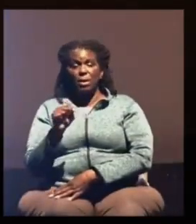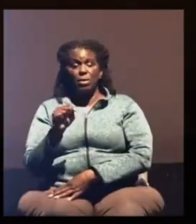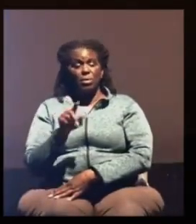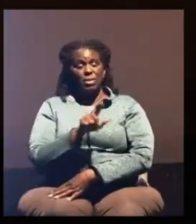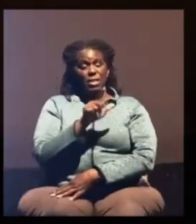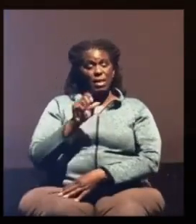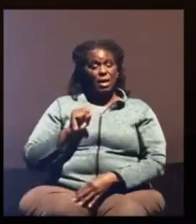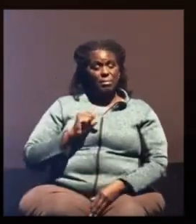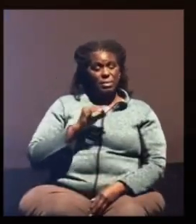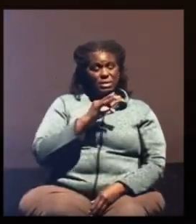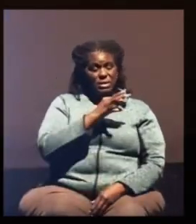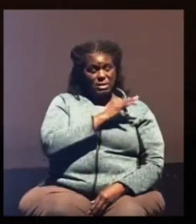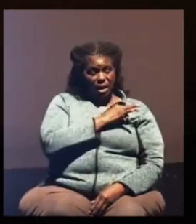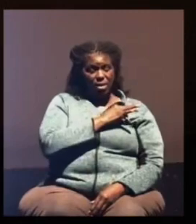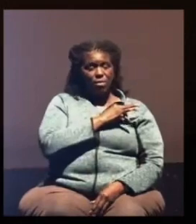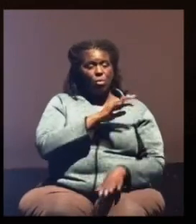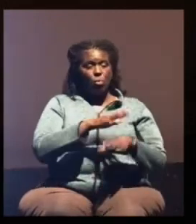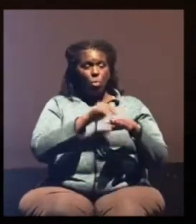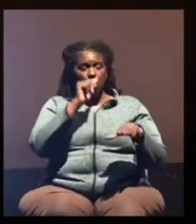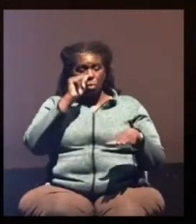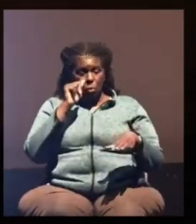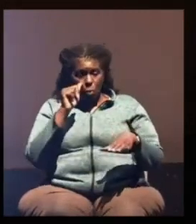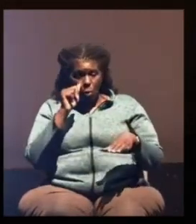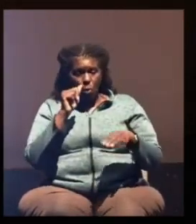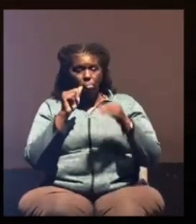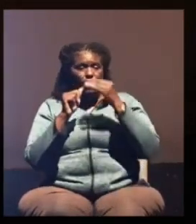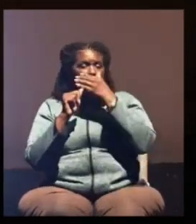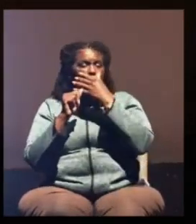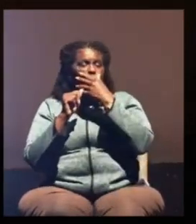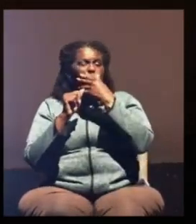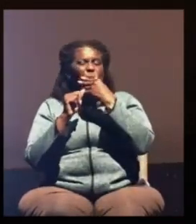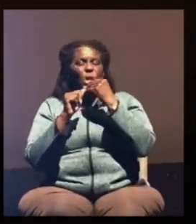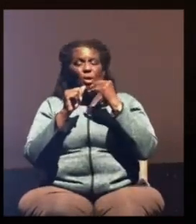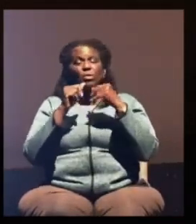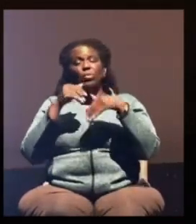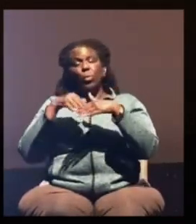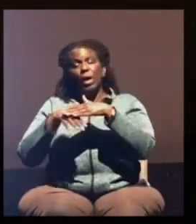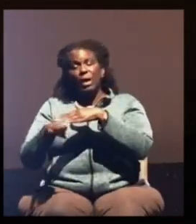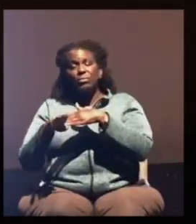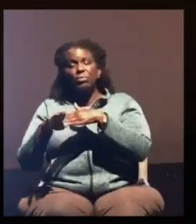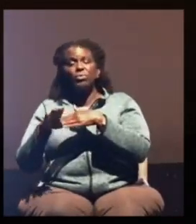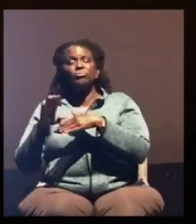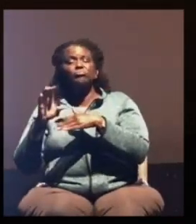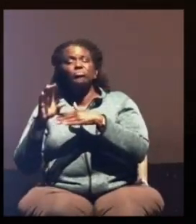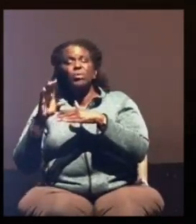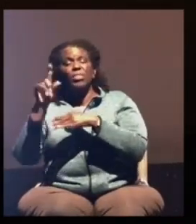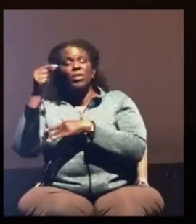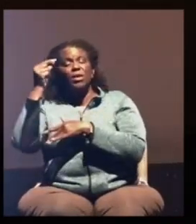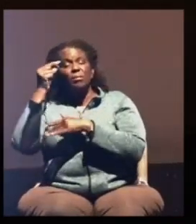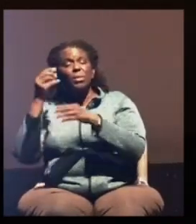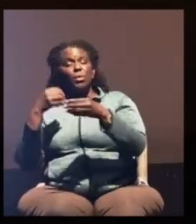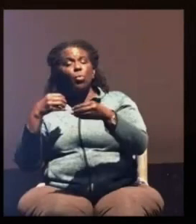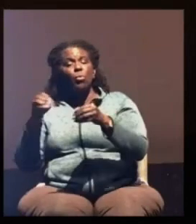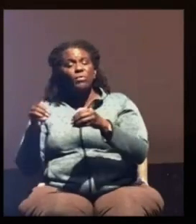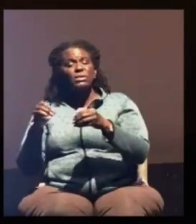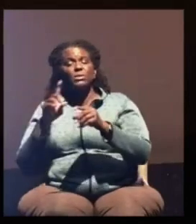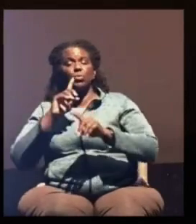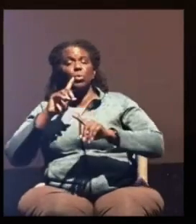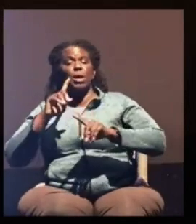the tsunami of questions that came in. Where do I find a mask? Where do I get a test? Where do I get a vaccination? And